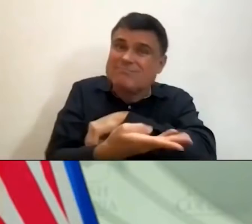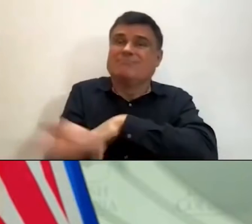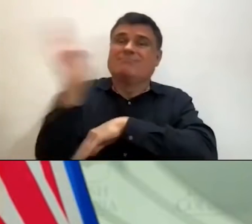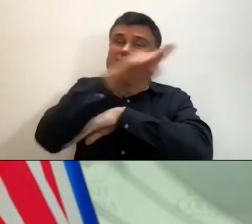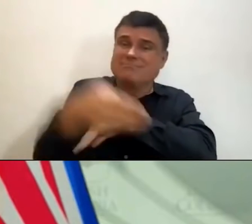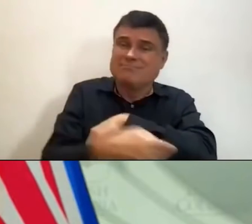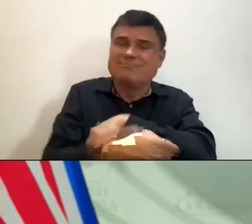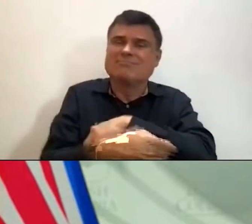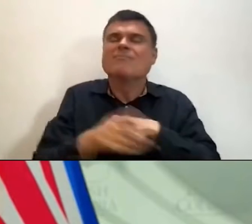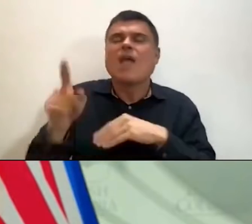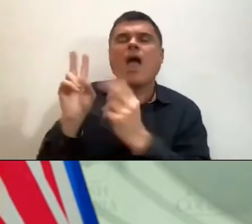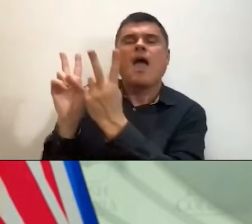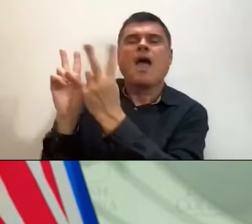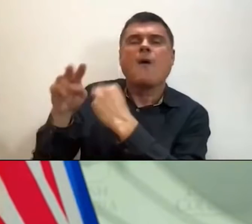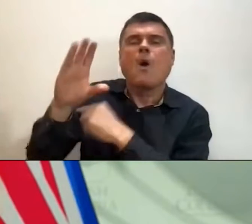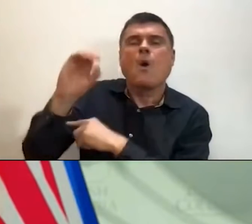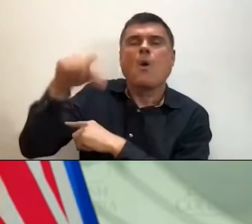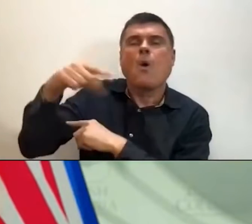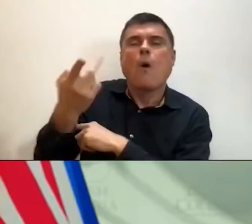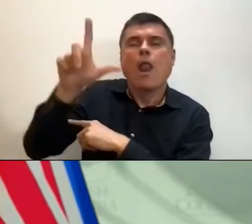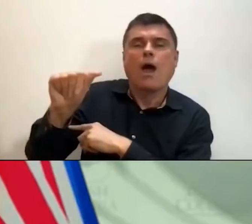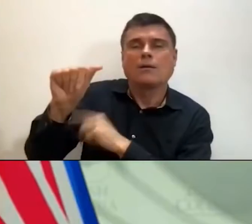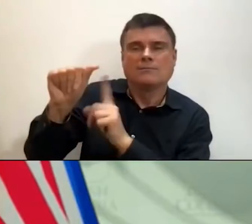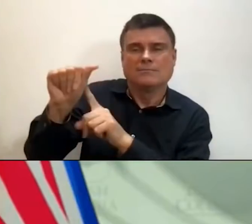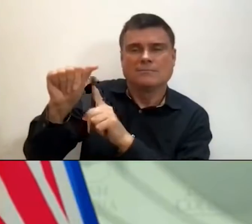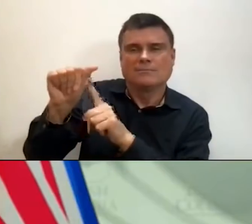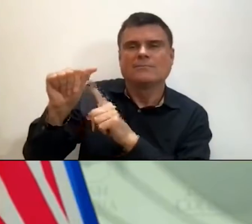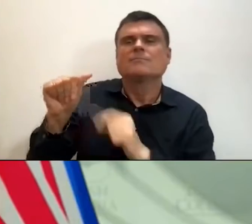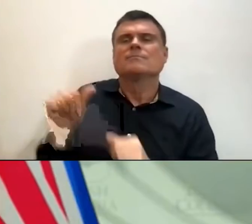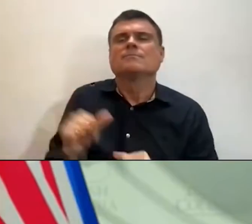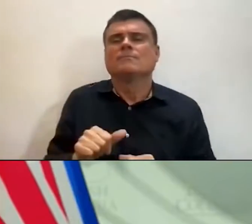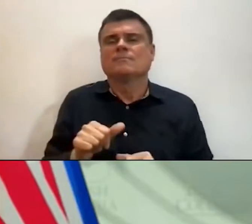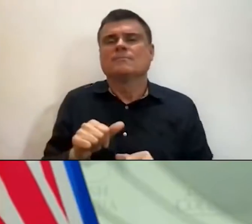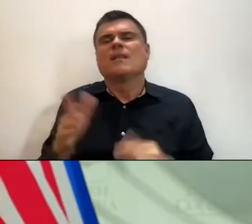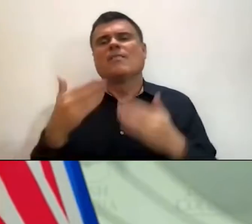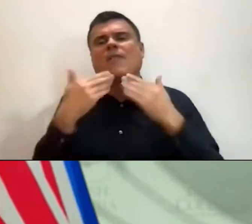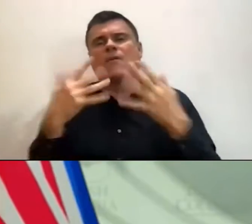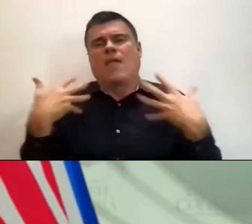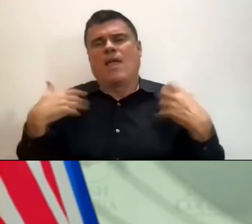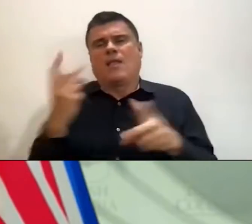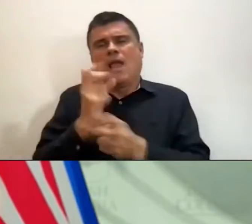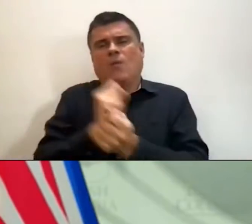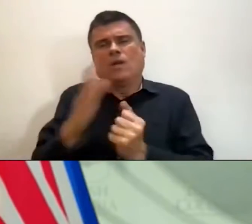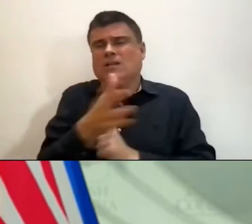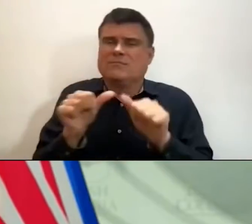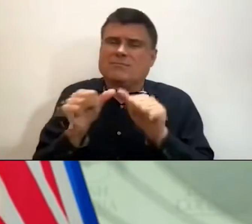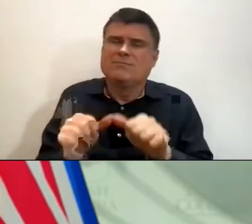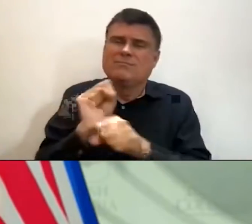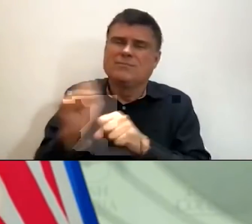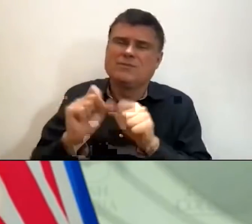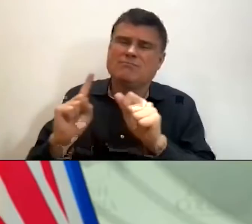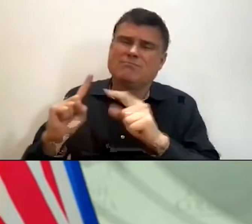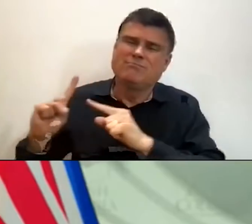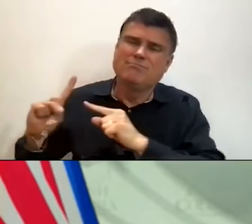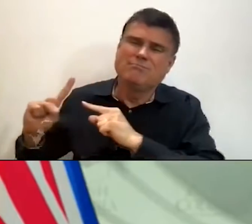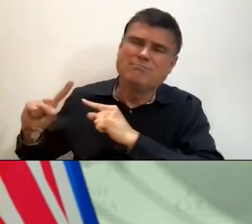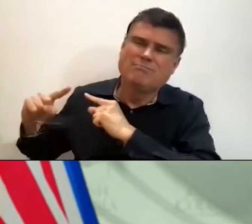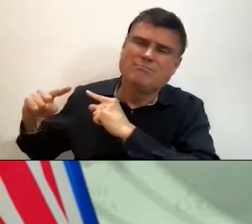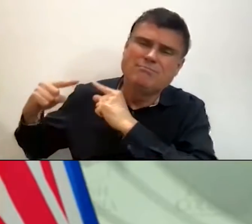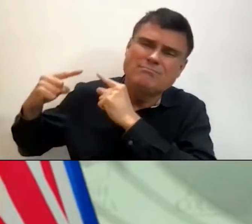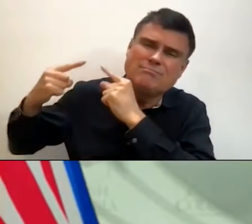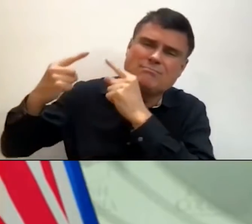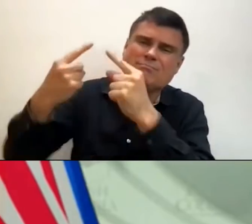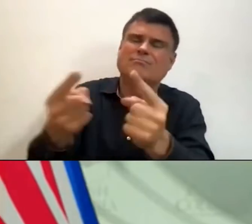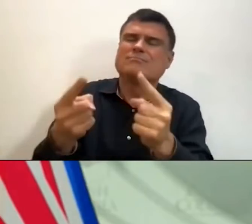Thank you very much, and good afternoon. And it is my honor to be talking to you today from the traditional and unceded territories